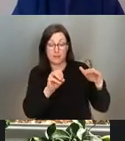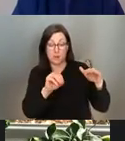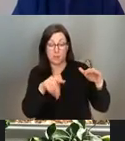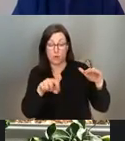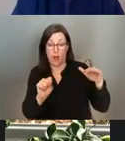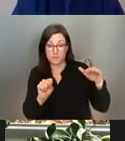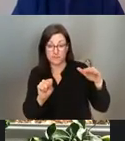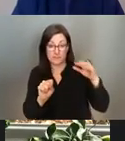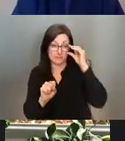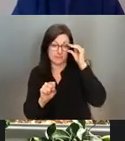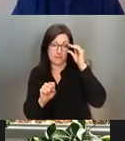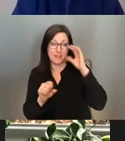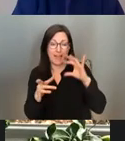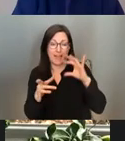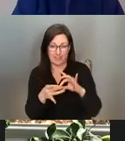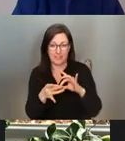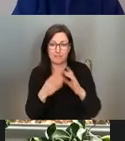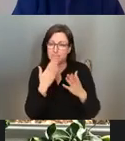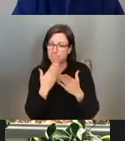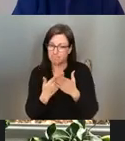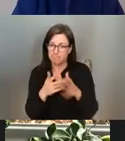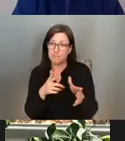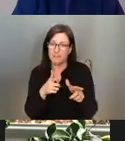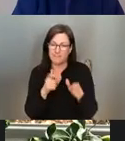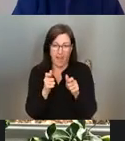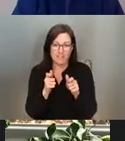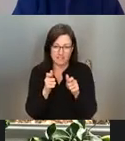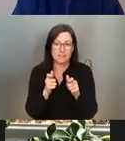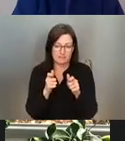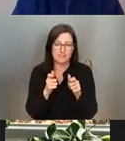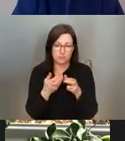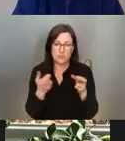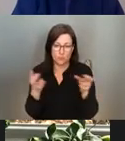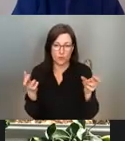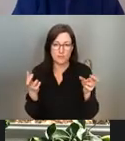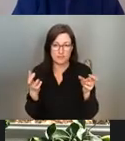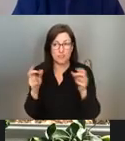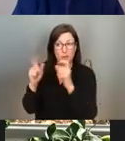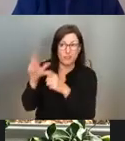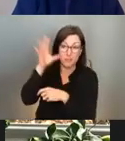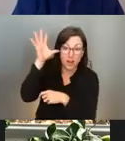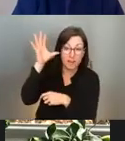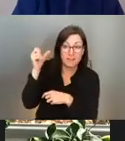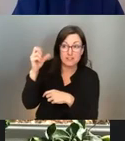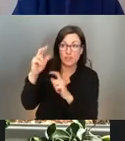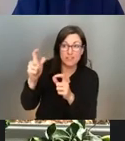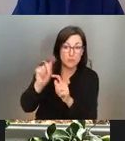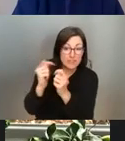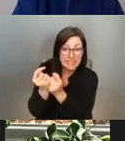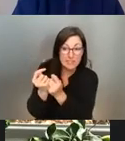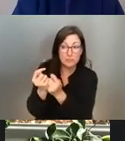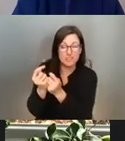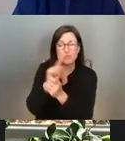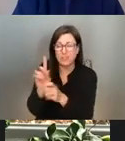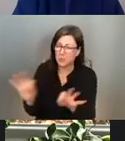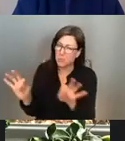down below is a nice resource, a quick resource to give to parents, to give to teams. It's very important that we